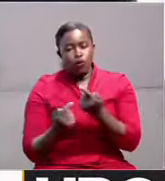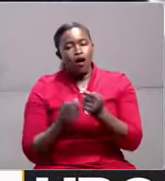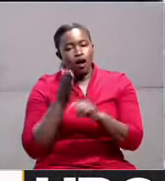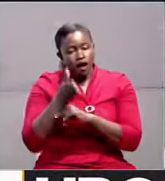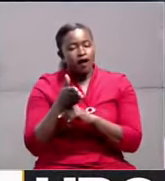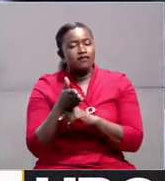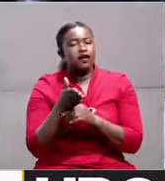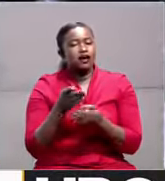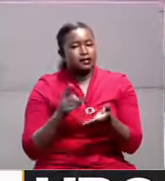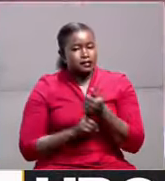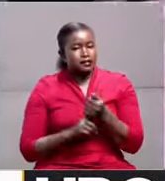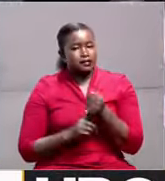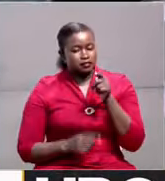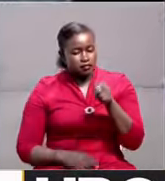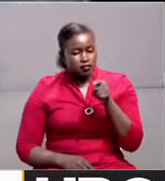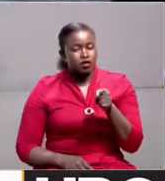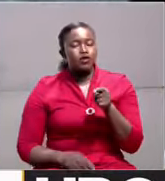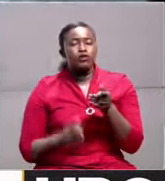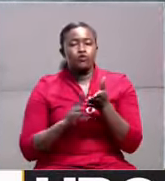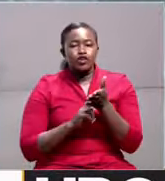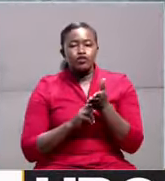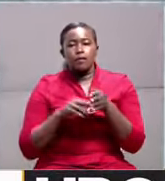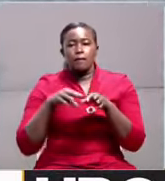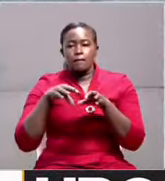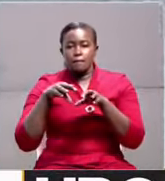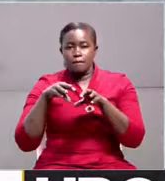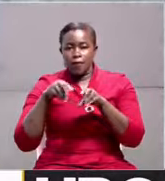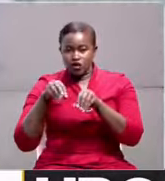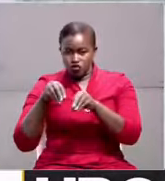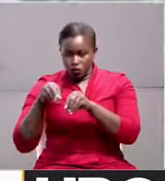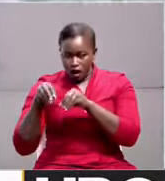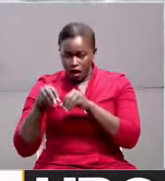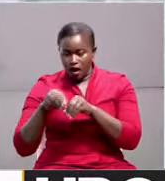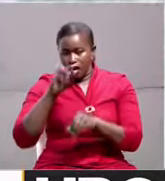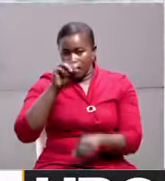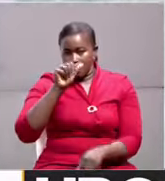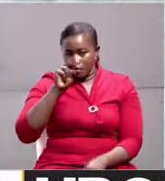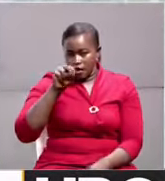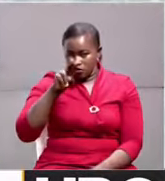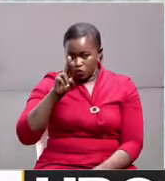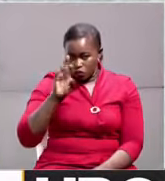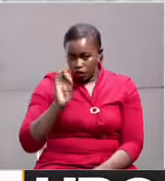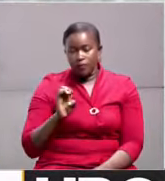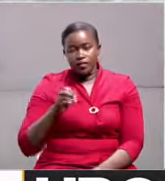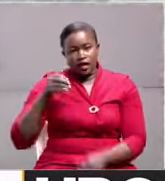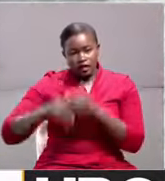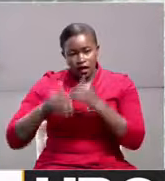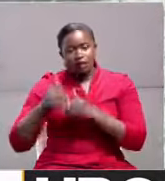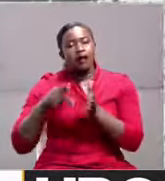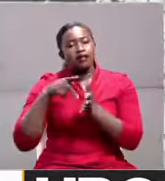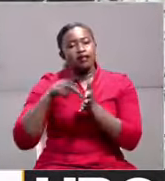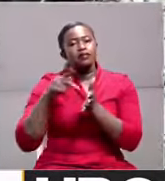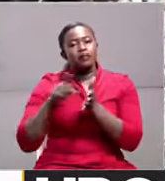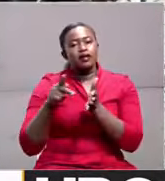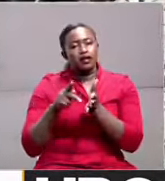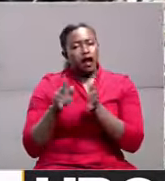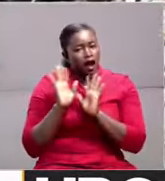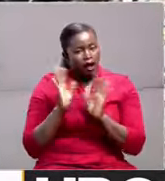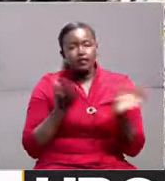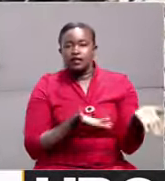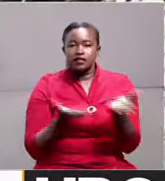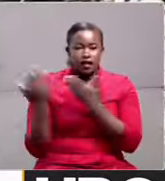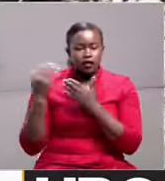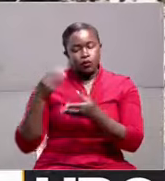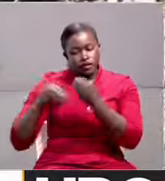that, we use the manure. First, the immediate neighbors are taking this manure. We are not selling this